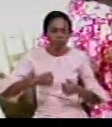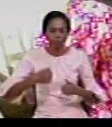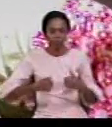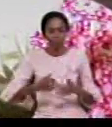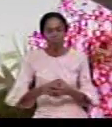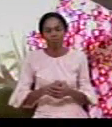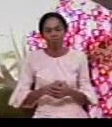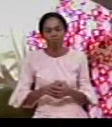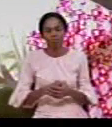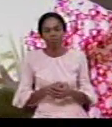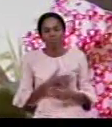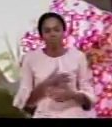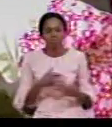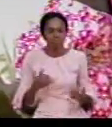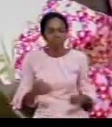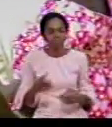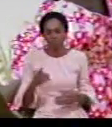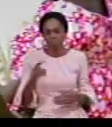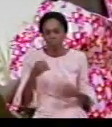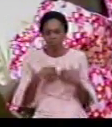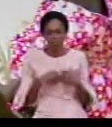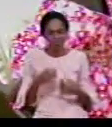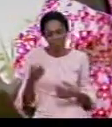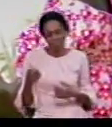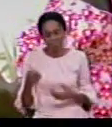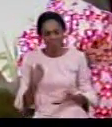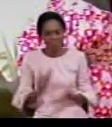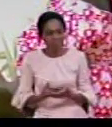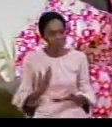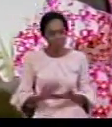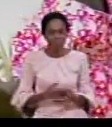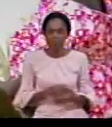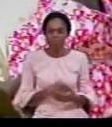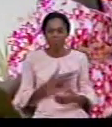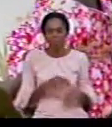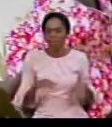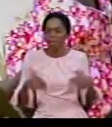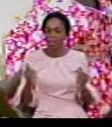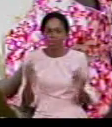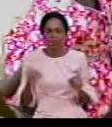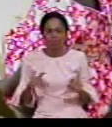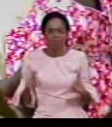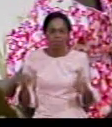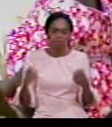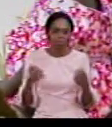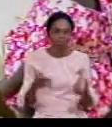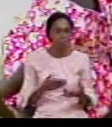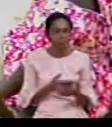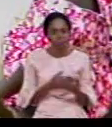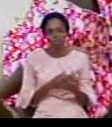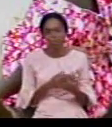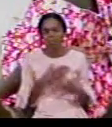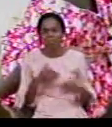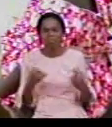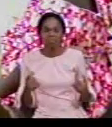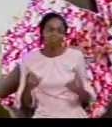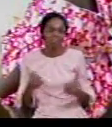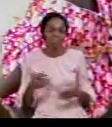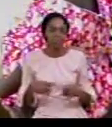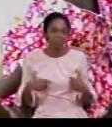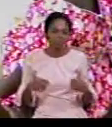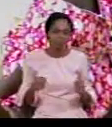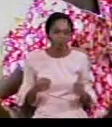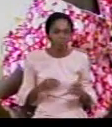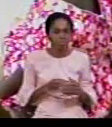from Buari to this place? Coming back will not be the problem. So we entered. Reaching Duse, a brother called me that GS is already